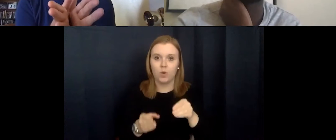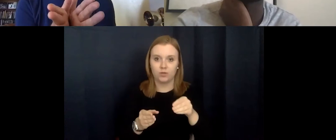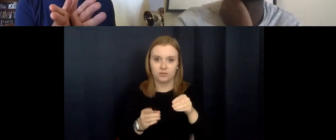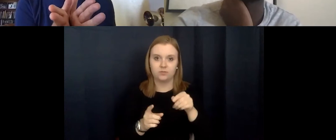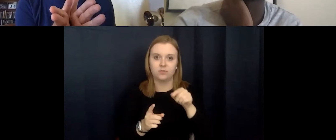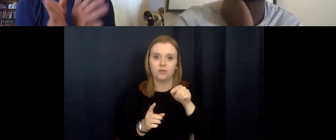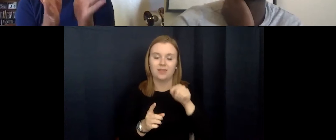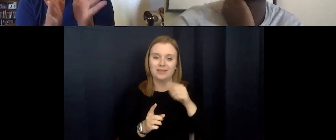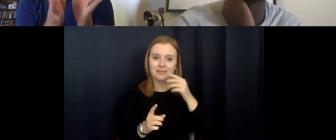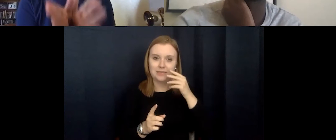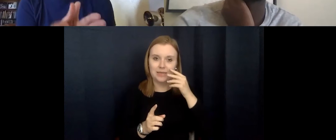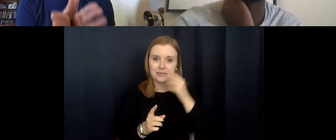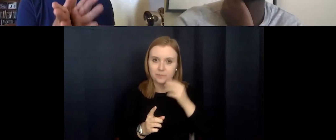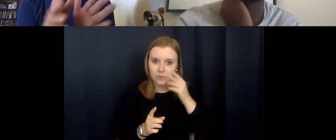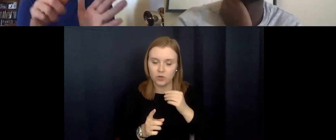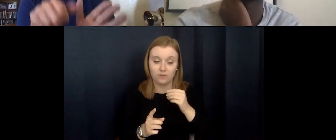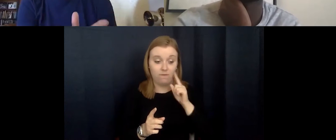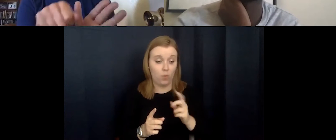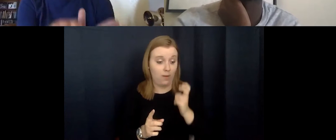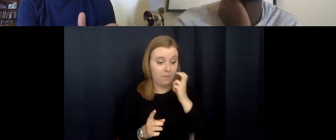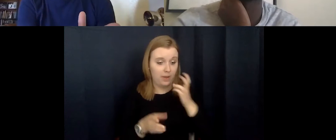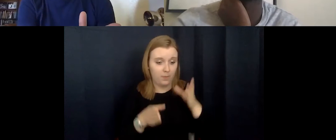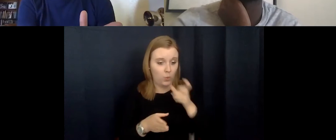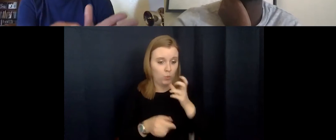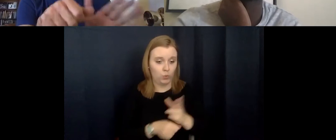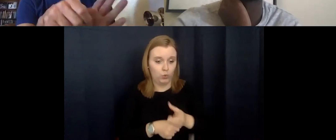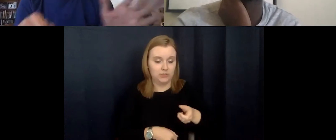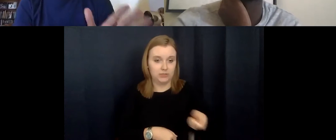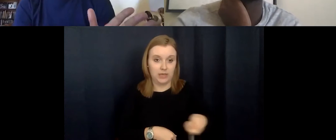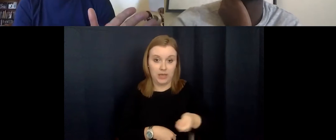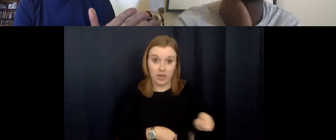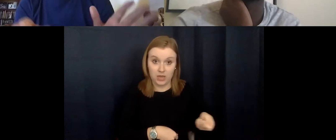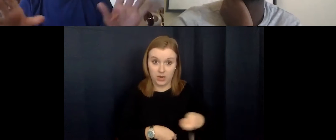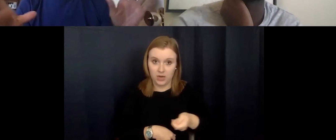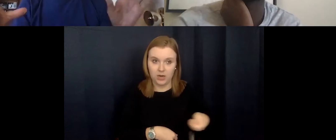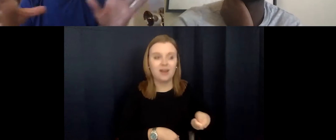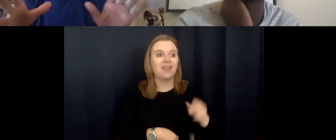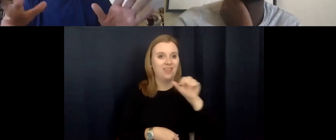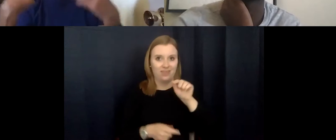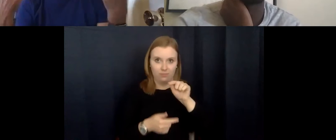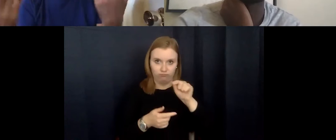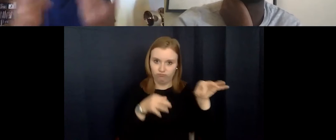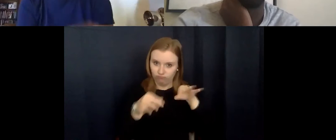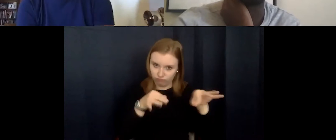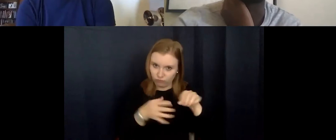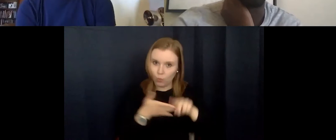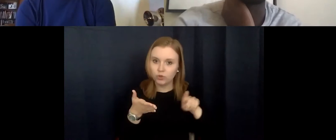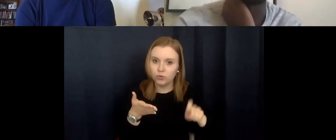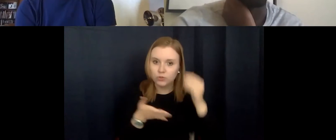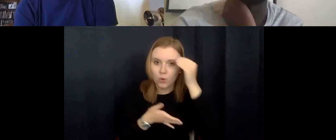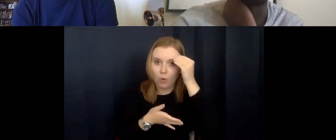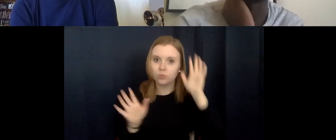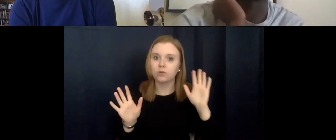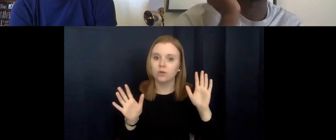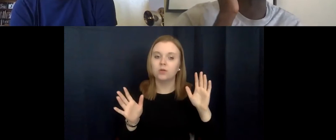the sort of model experience of, for a blind person who uses a cane, here's what you need to know. And so everybody who